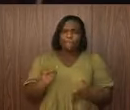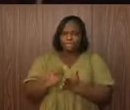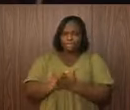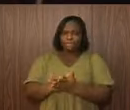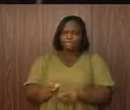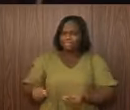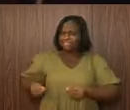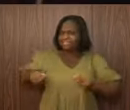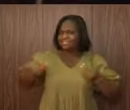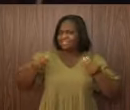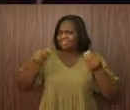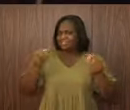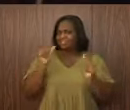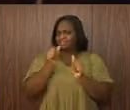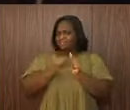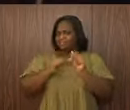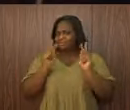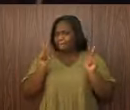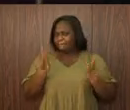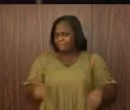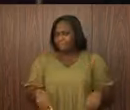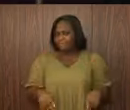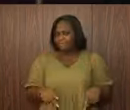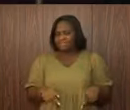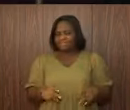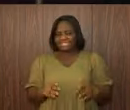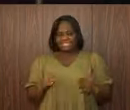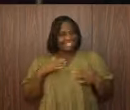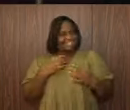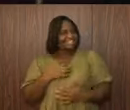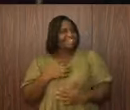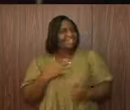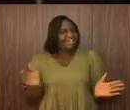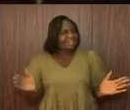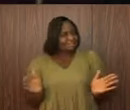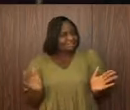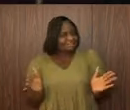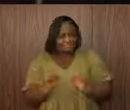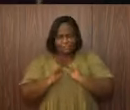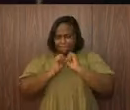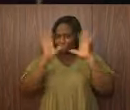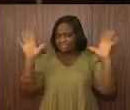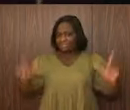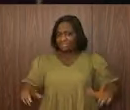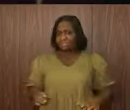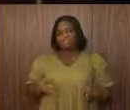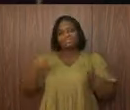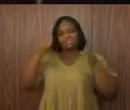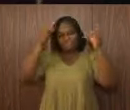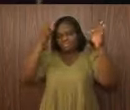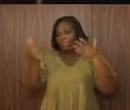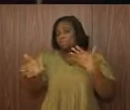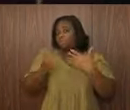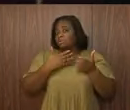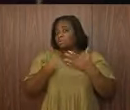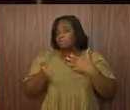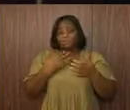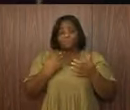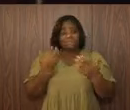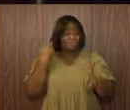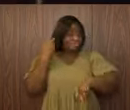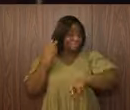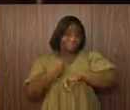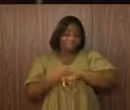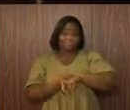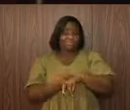and everyone encouragement for a brighter future, irrespective of the difficulties of his